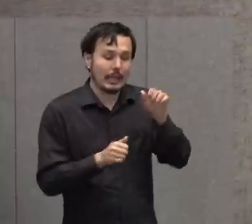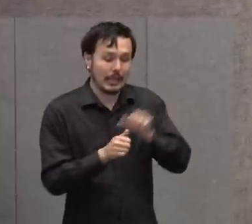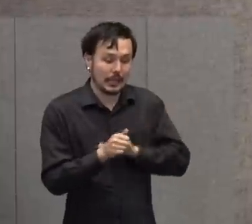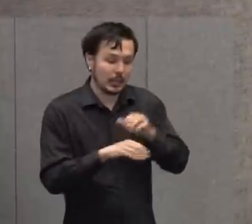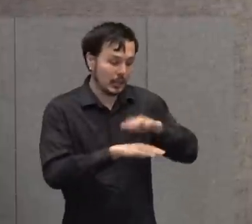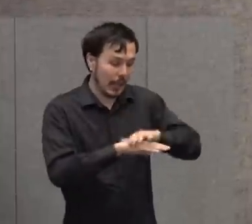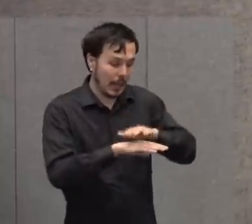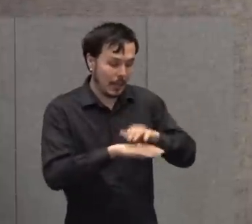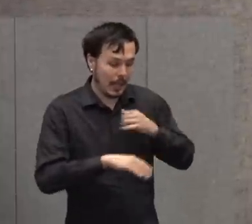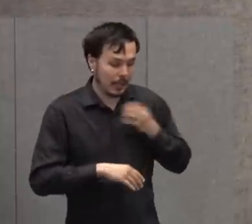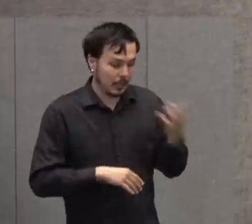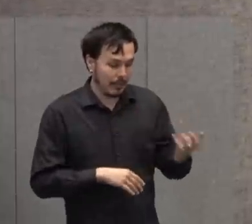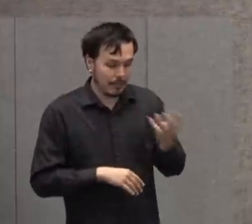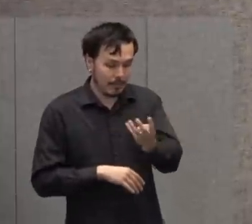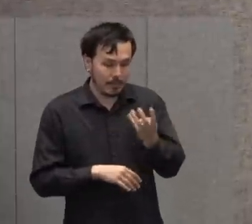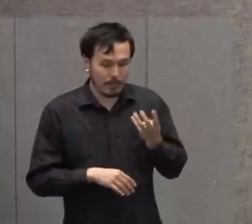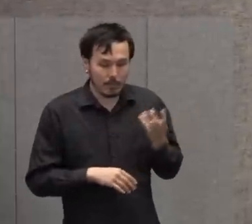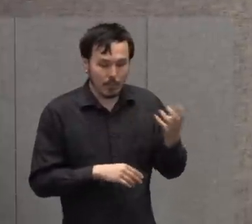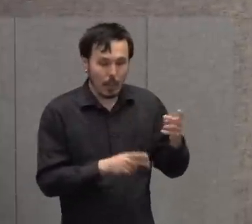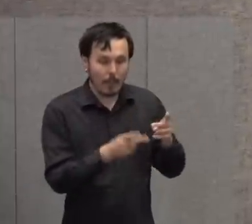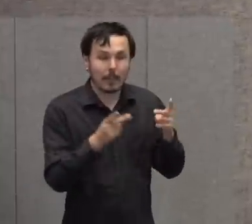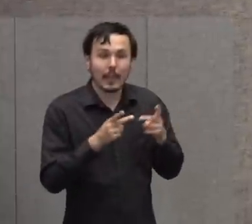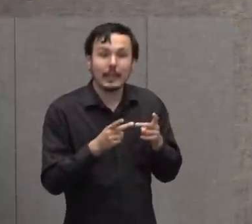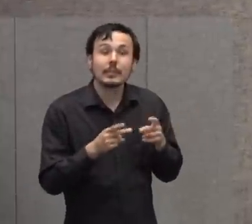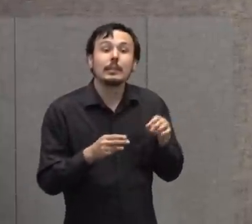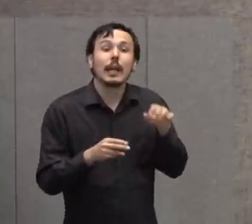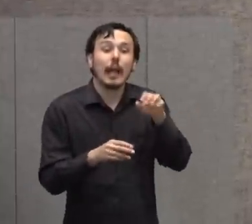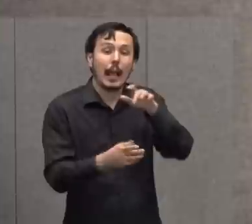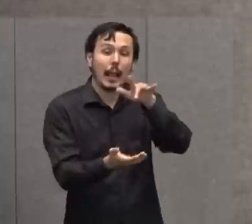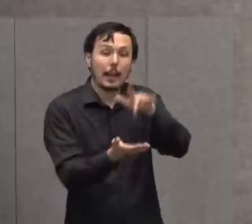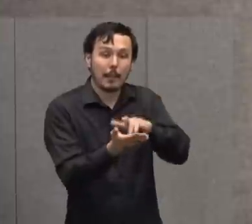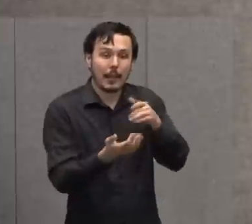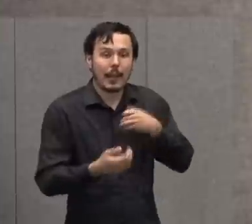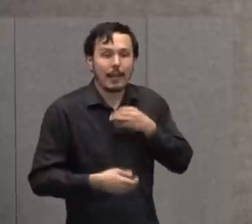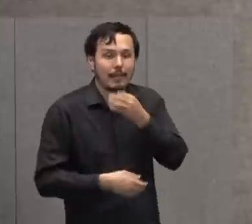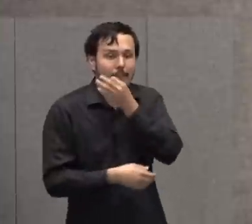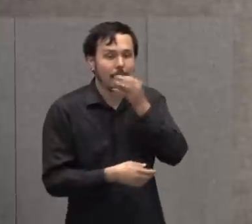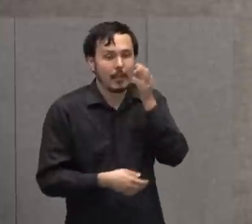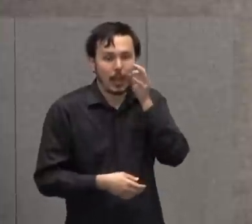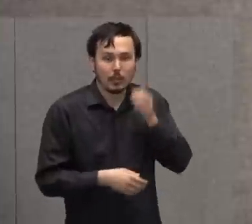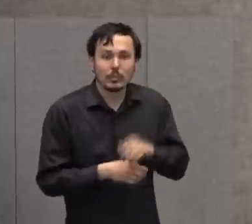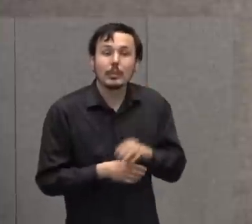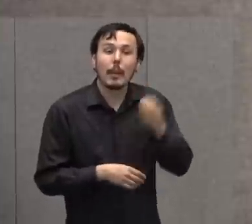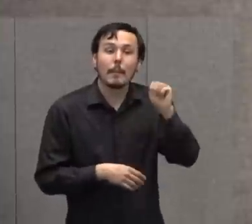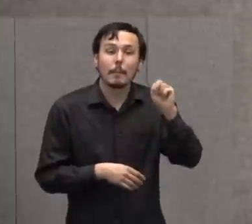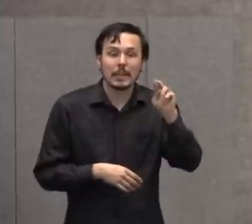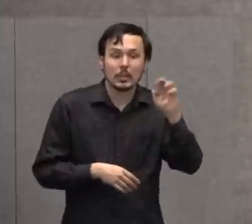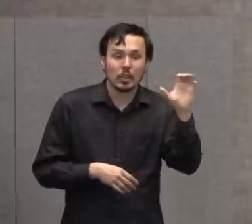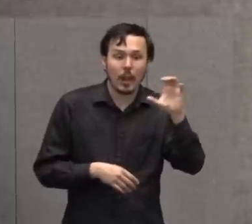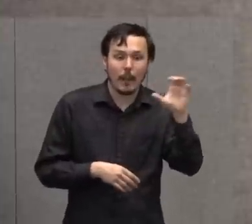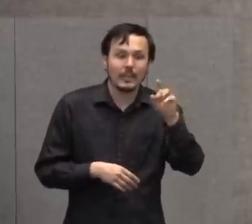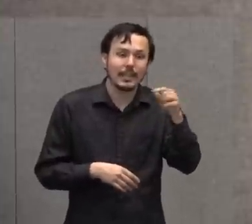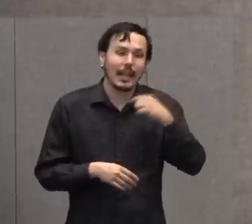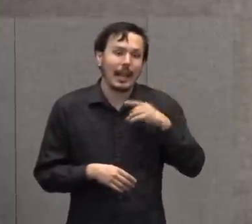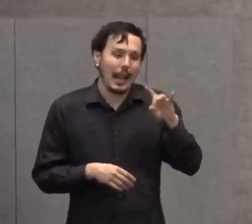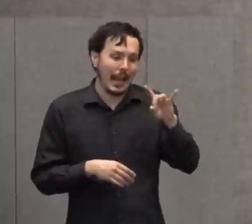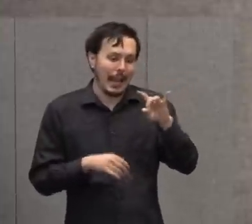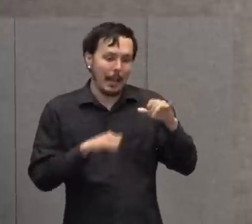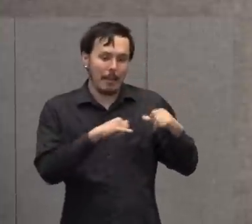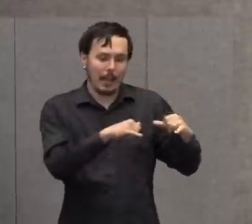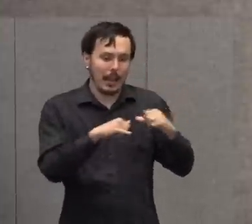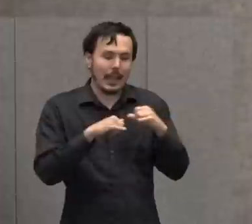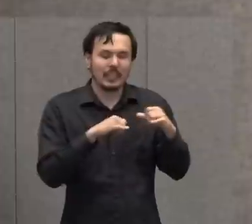4 chairs, and a vase with a lovely cut flowers. Mr. Comfort came out of the kitchen balancing 8 plates of celery and